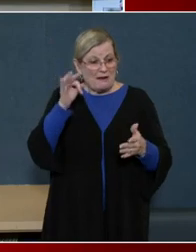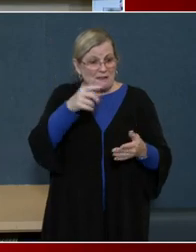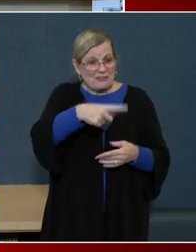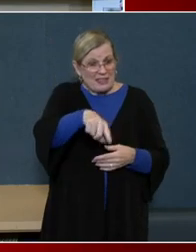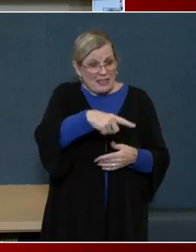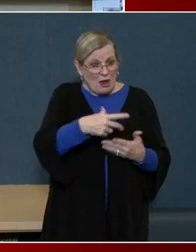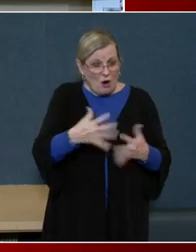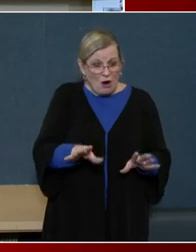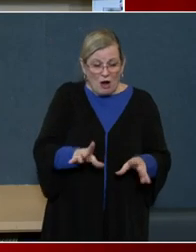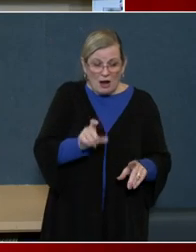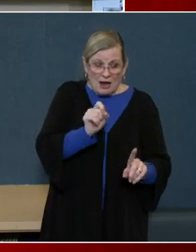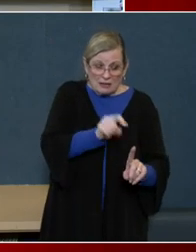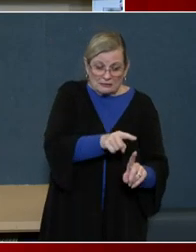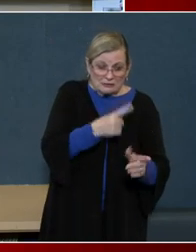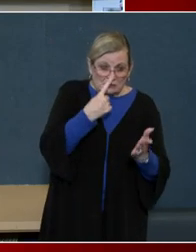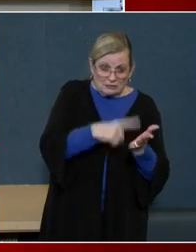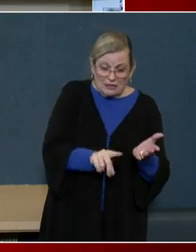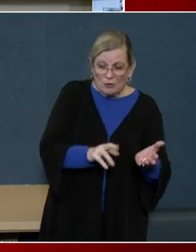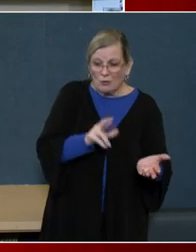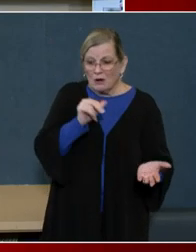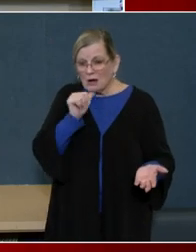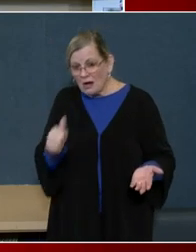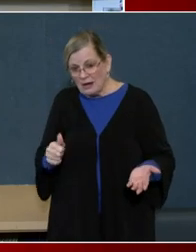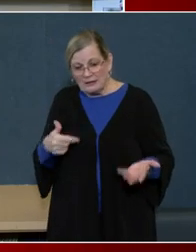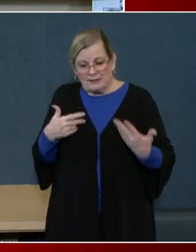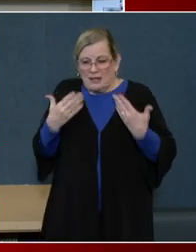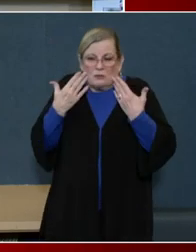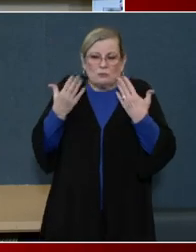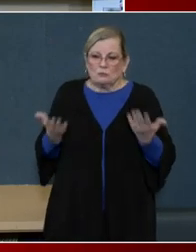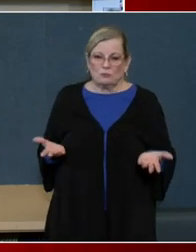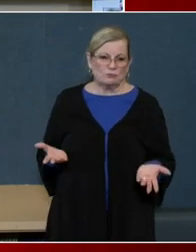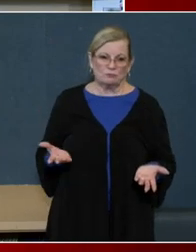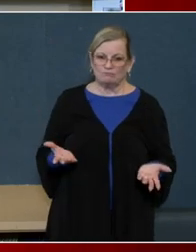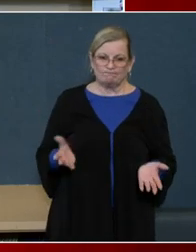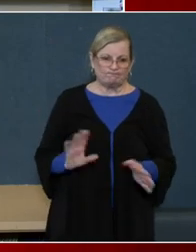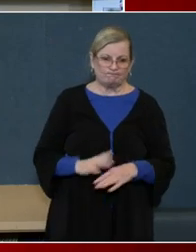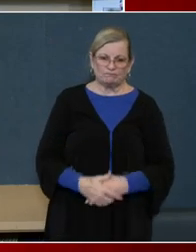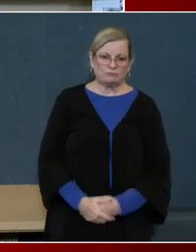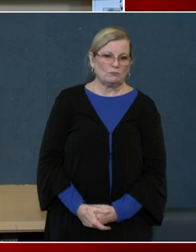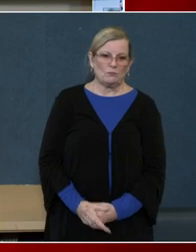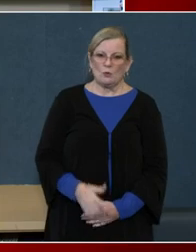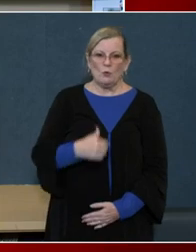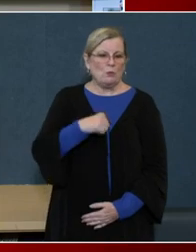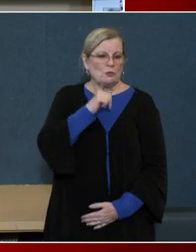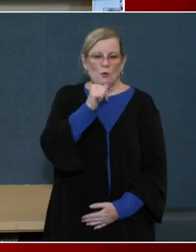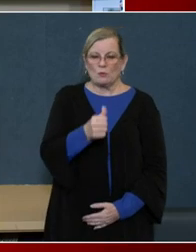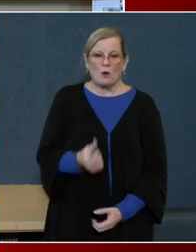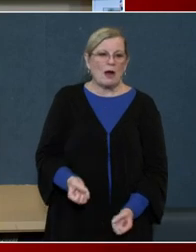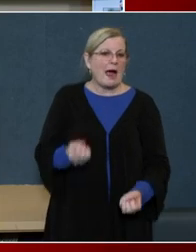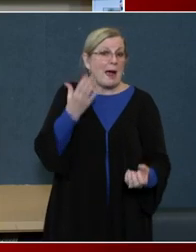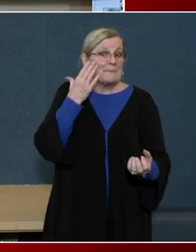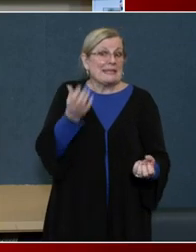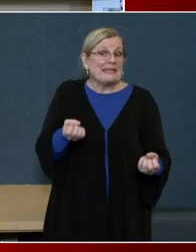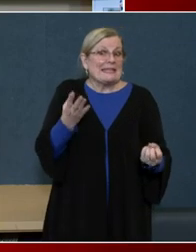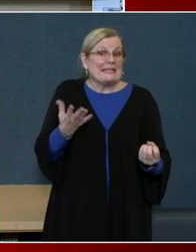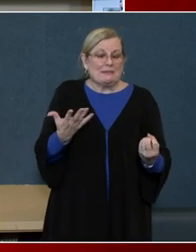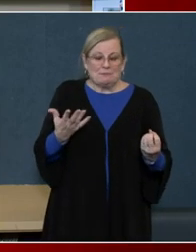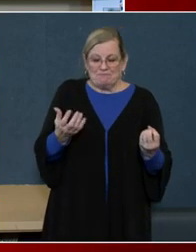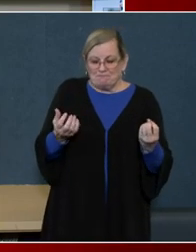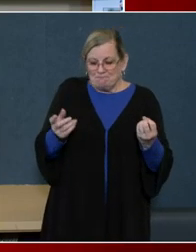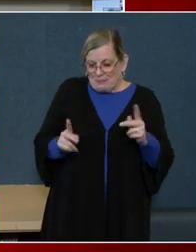and at these various events, that people who were exposed at those events get tested and